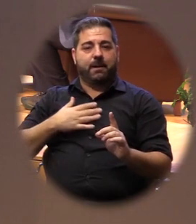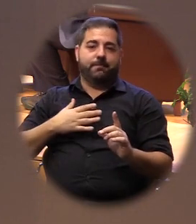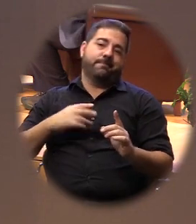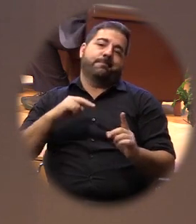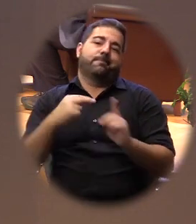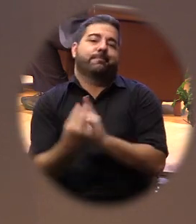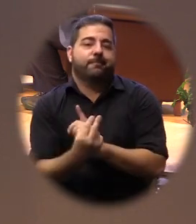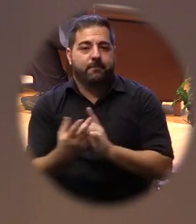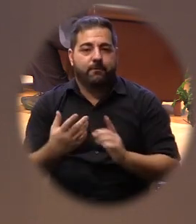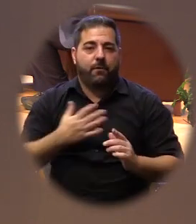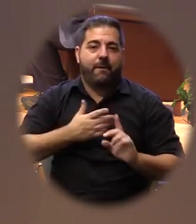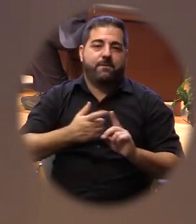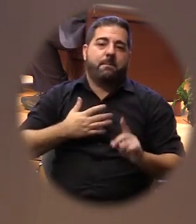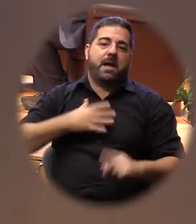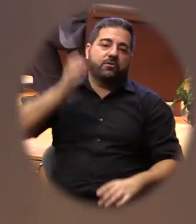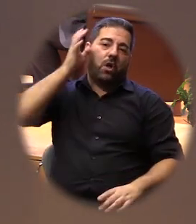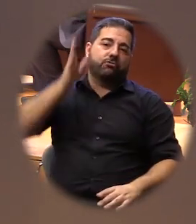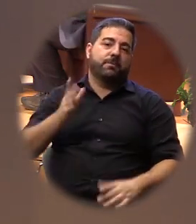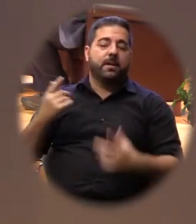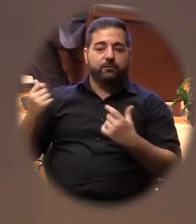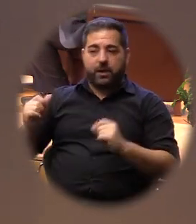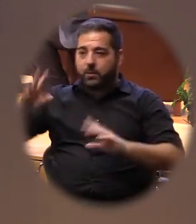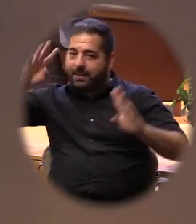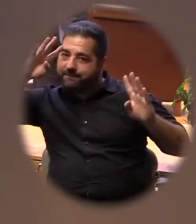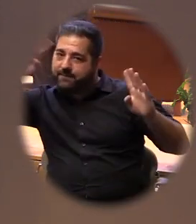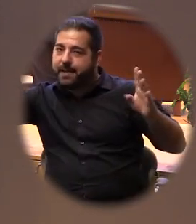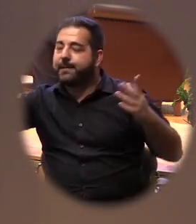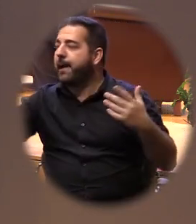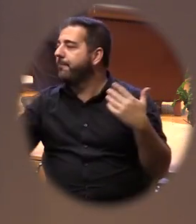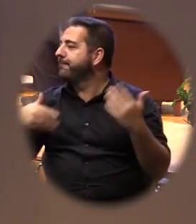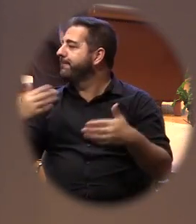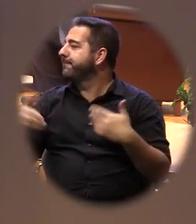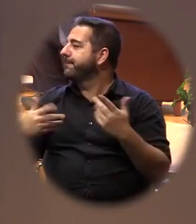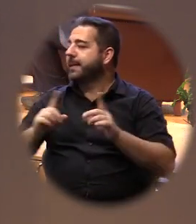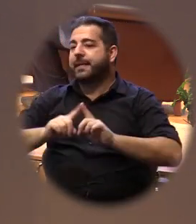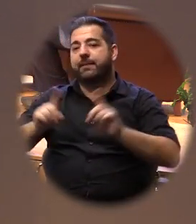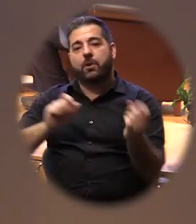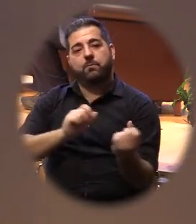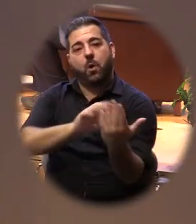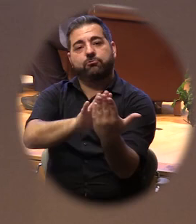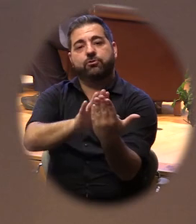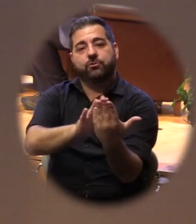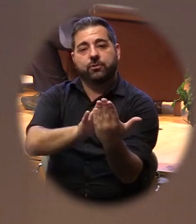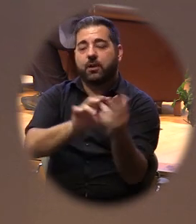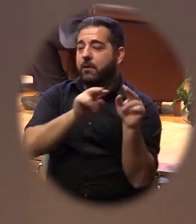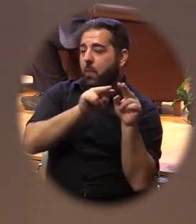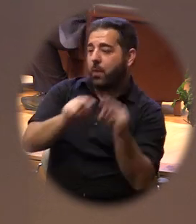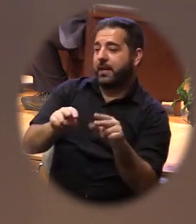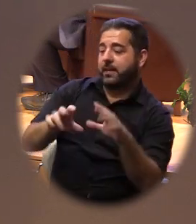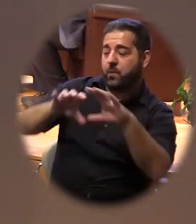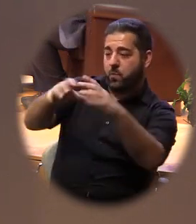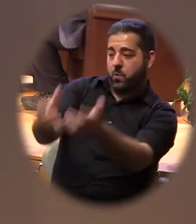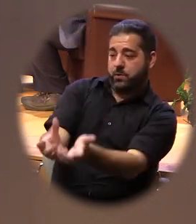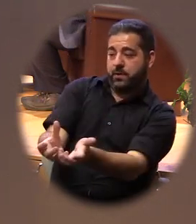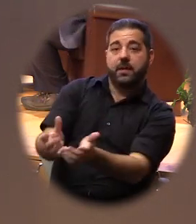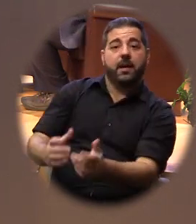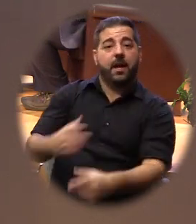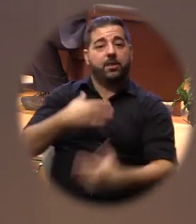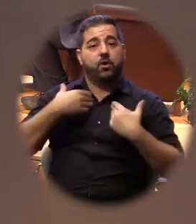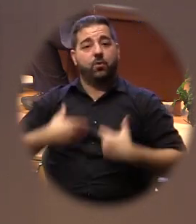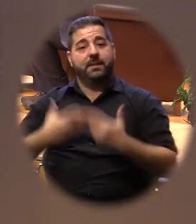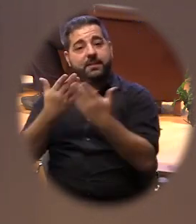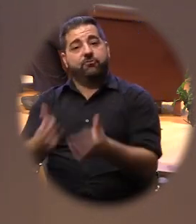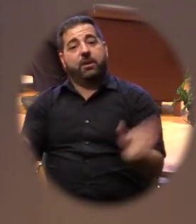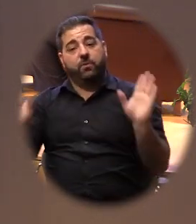primarily uh have tried to invent um a different way of looking at the world or looking at human organisms